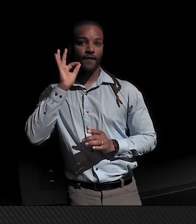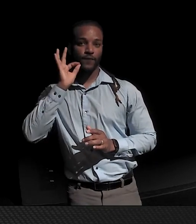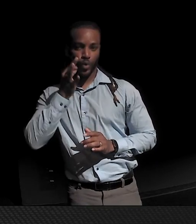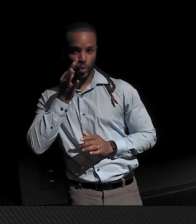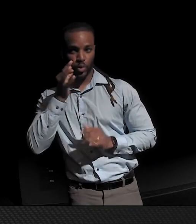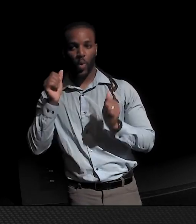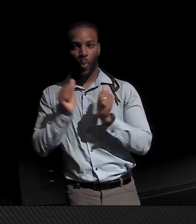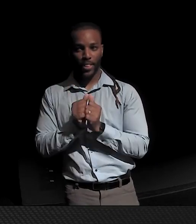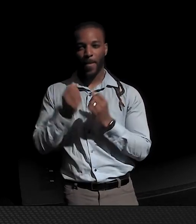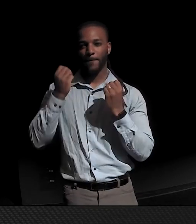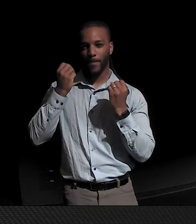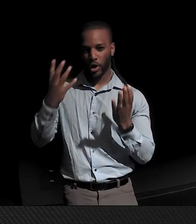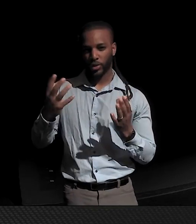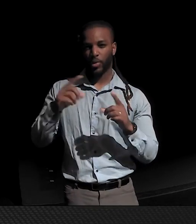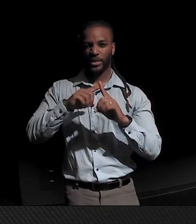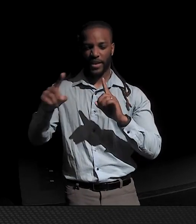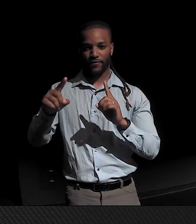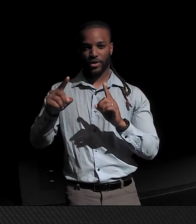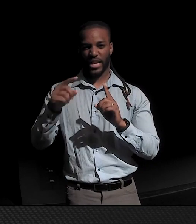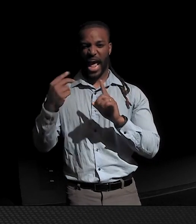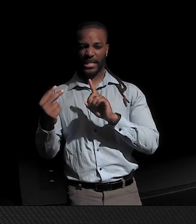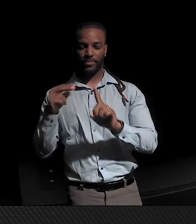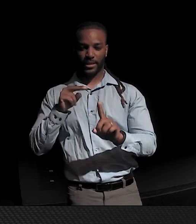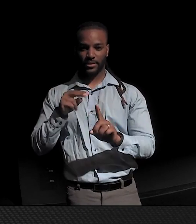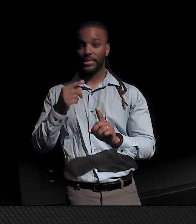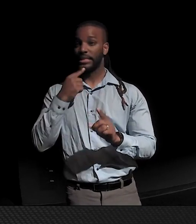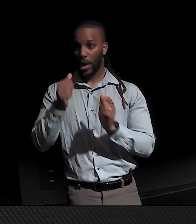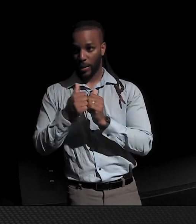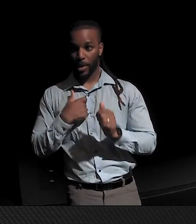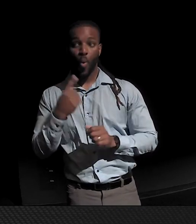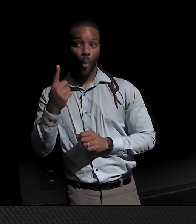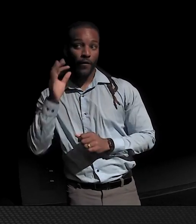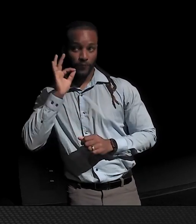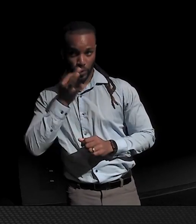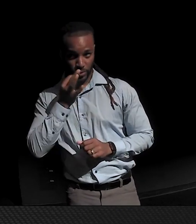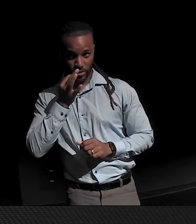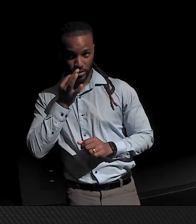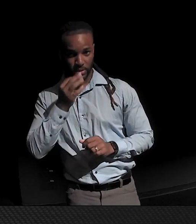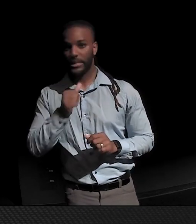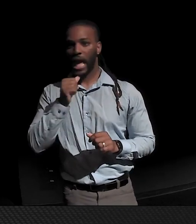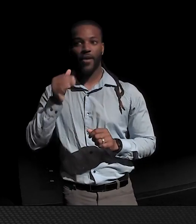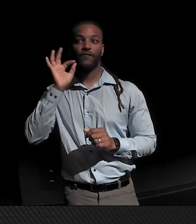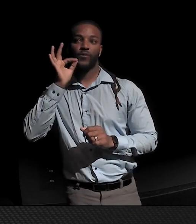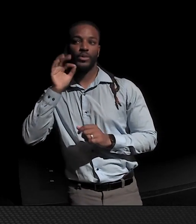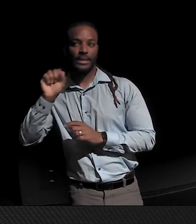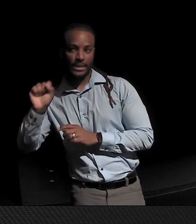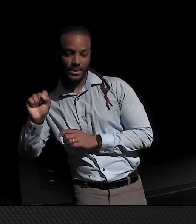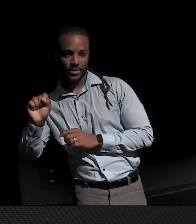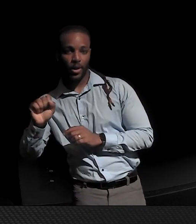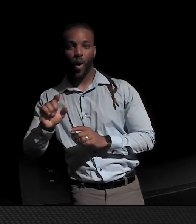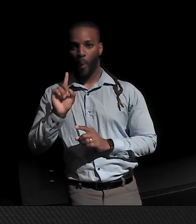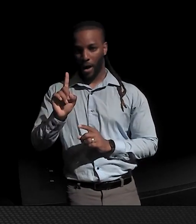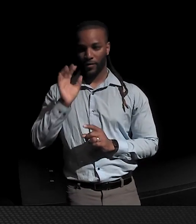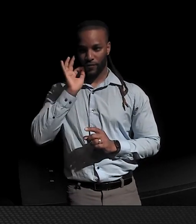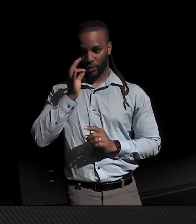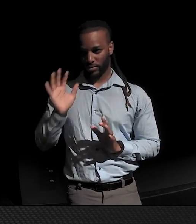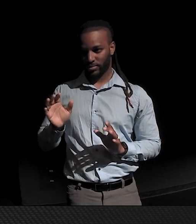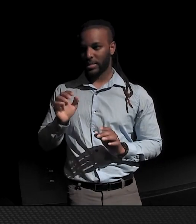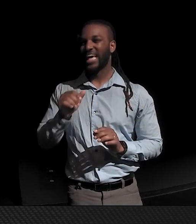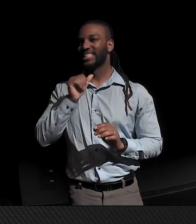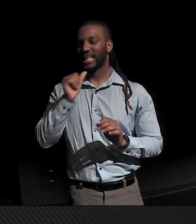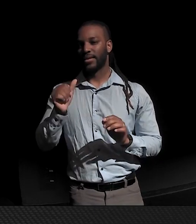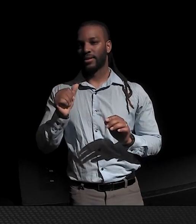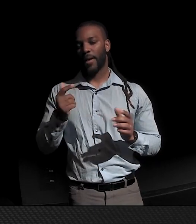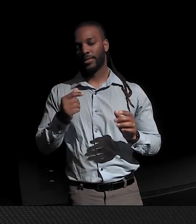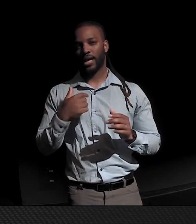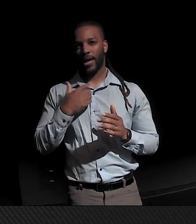with multiple different aspects. Everybody say that with me. One fruit. One fruit. Not fruits, but one fruit, right? It's not, well, I'm pretty